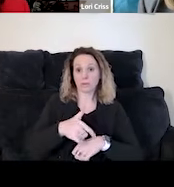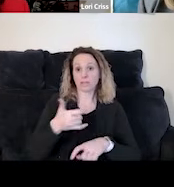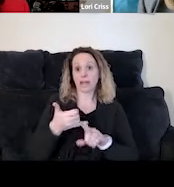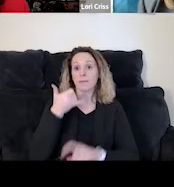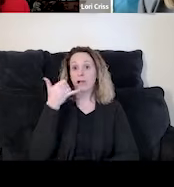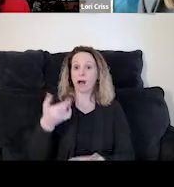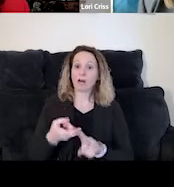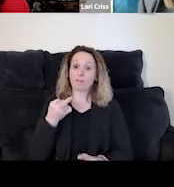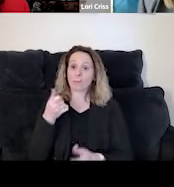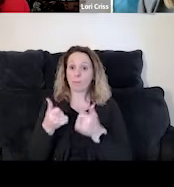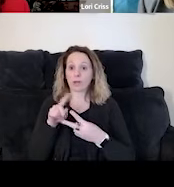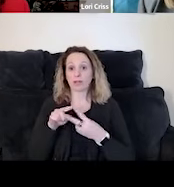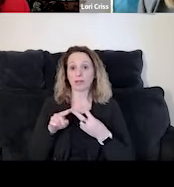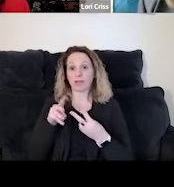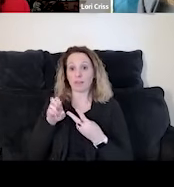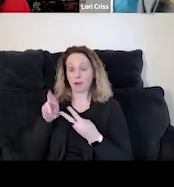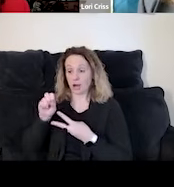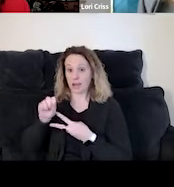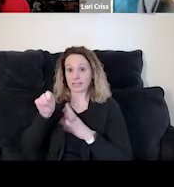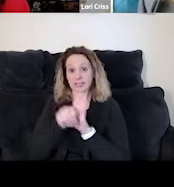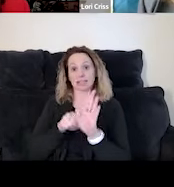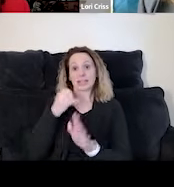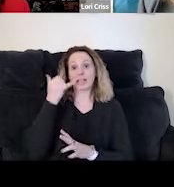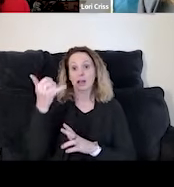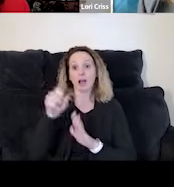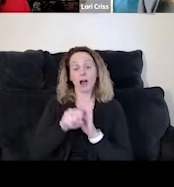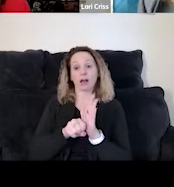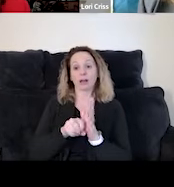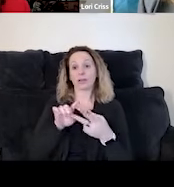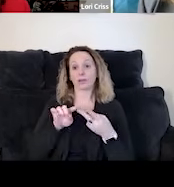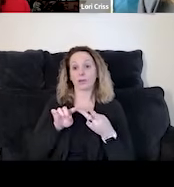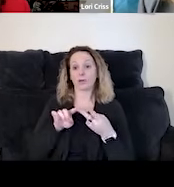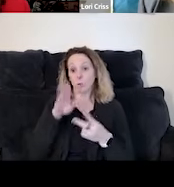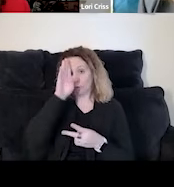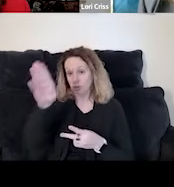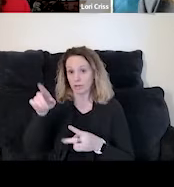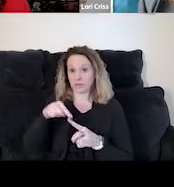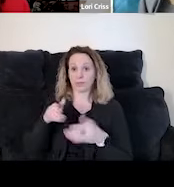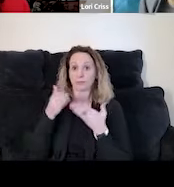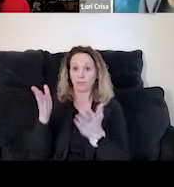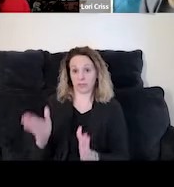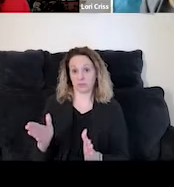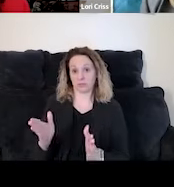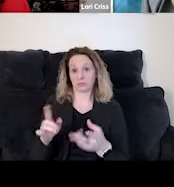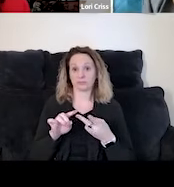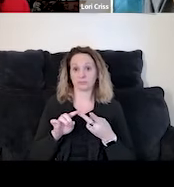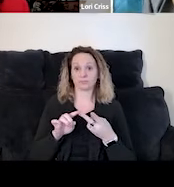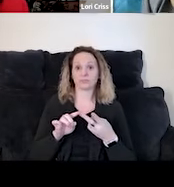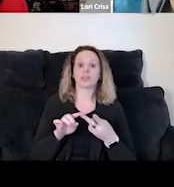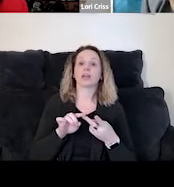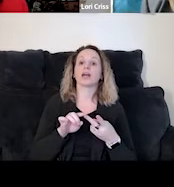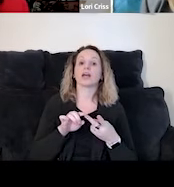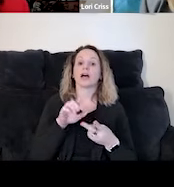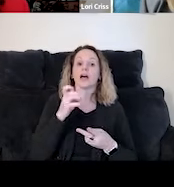two options, either the MRSS state call center that we stood up or directly to providers. As Director Chris